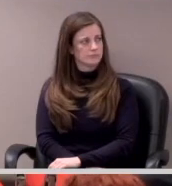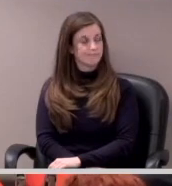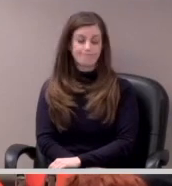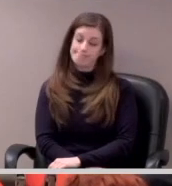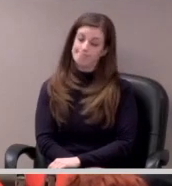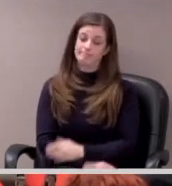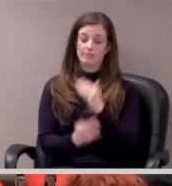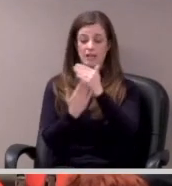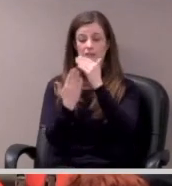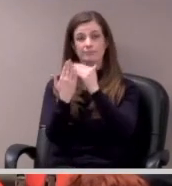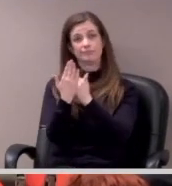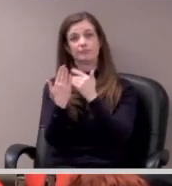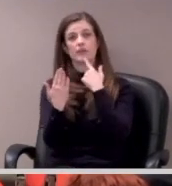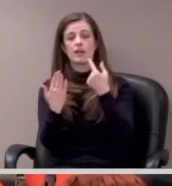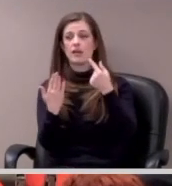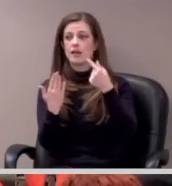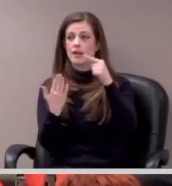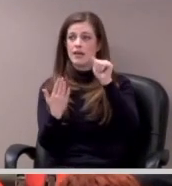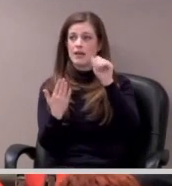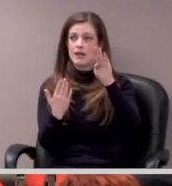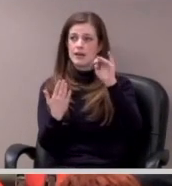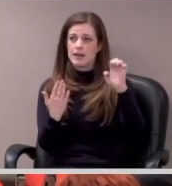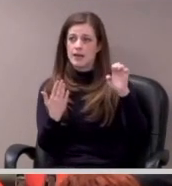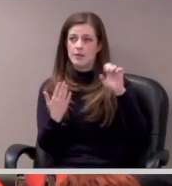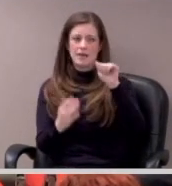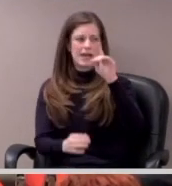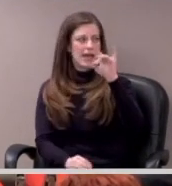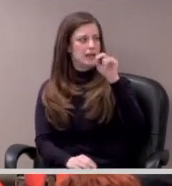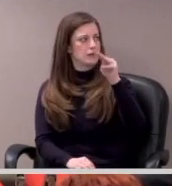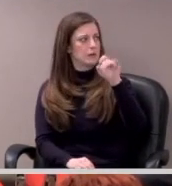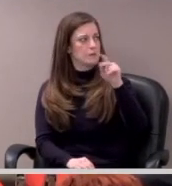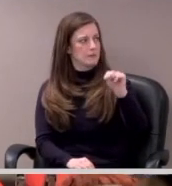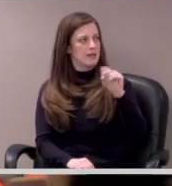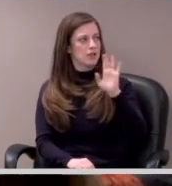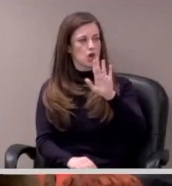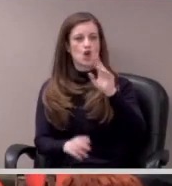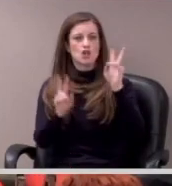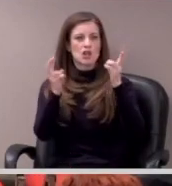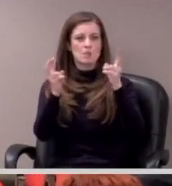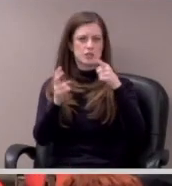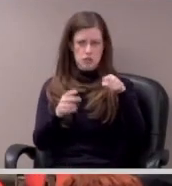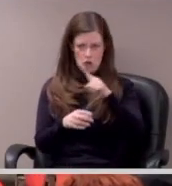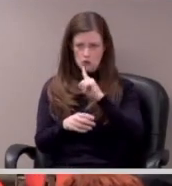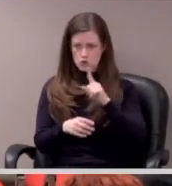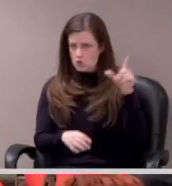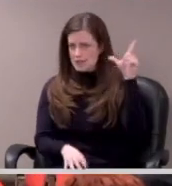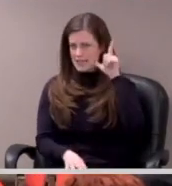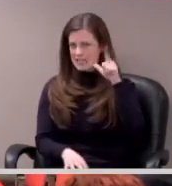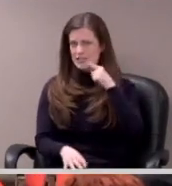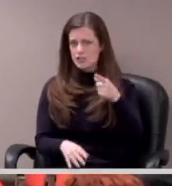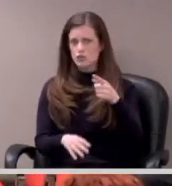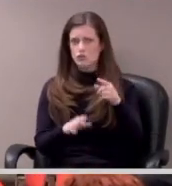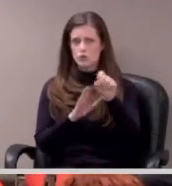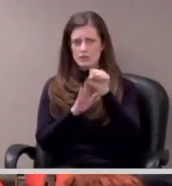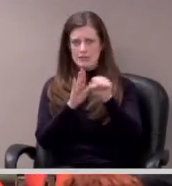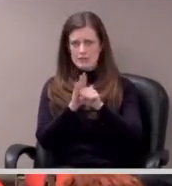Our next speaker is Gay Edelman, and her topic is, Are You Listening to Stakeholders?